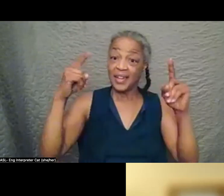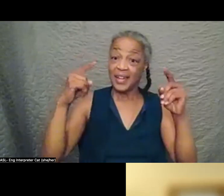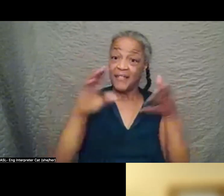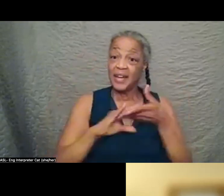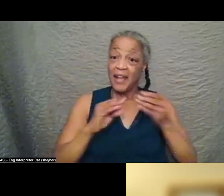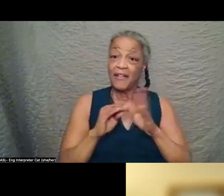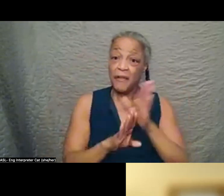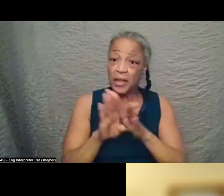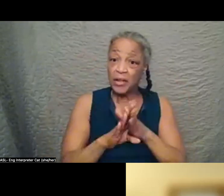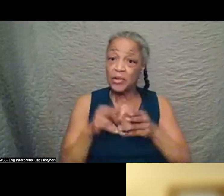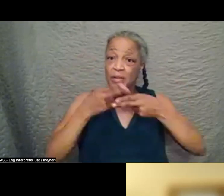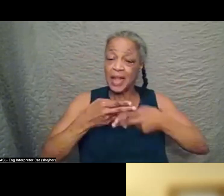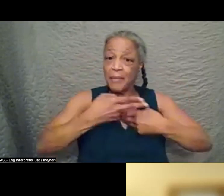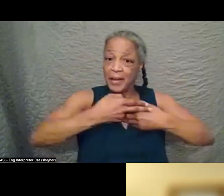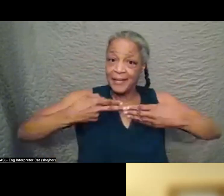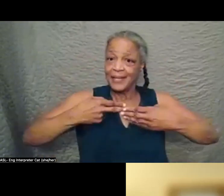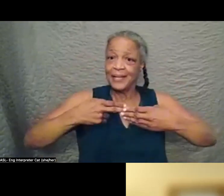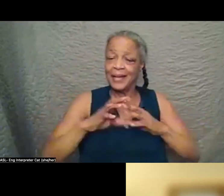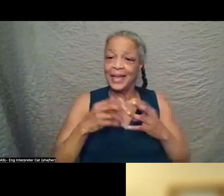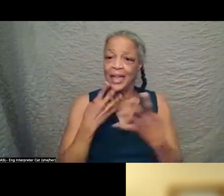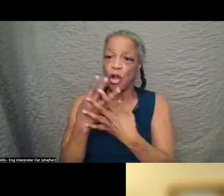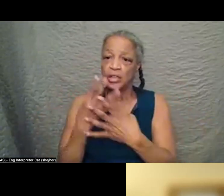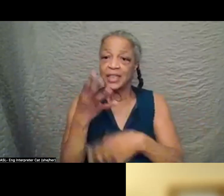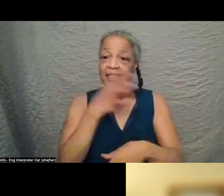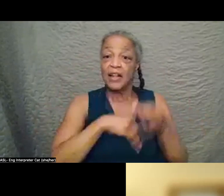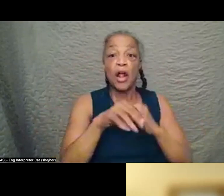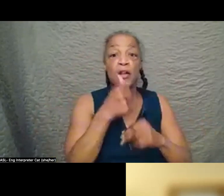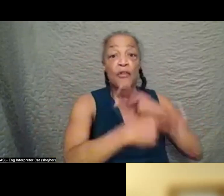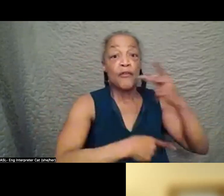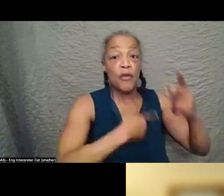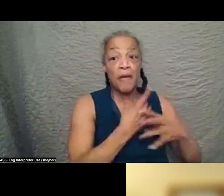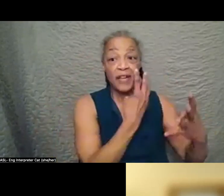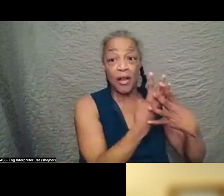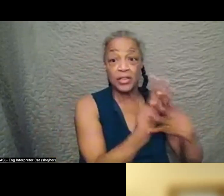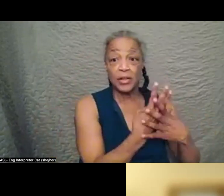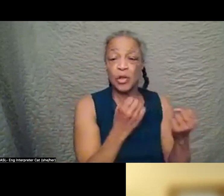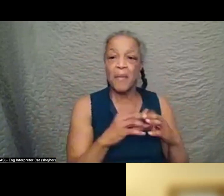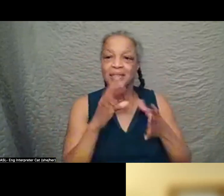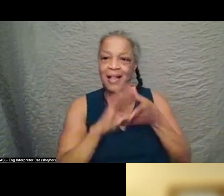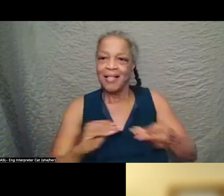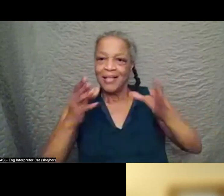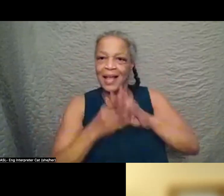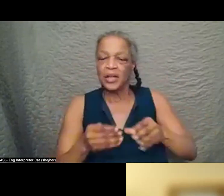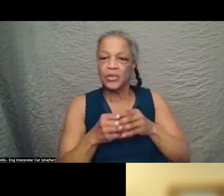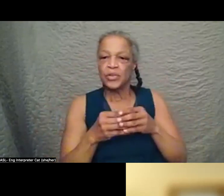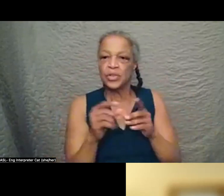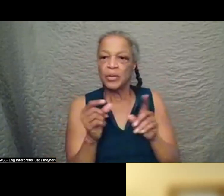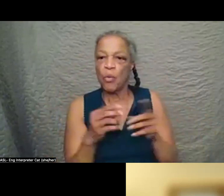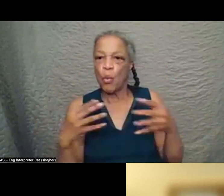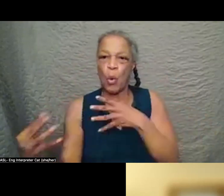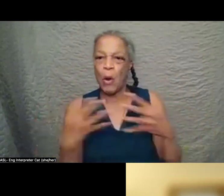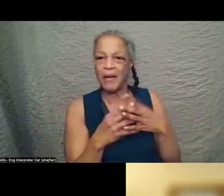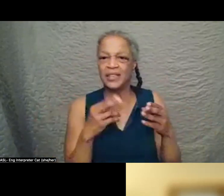as incarceration instead of another form of incarceration? So much narrative war is on the constant use of buzzwords, and I wonder if calling